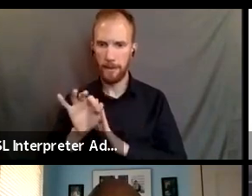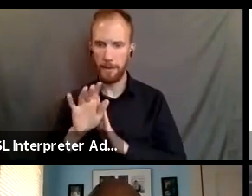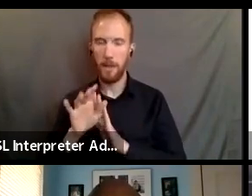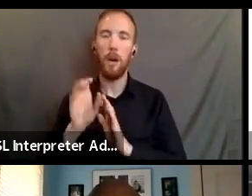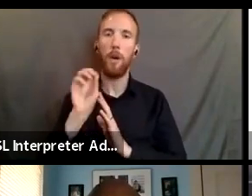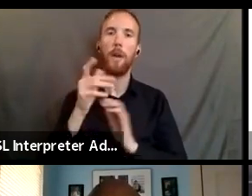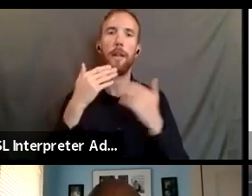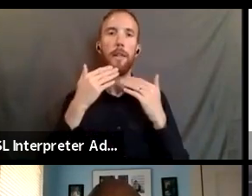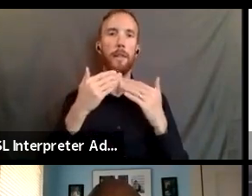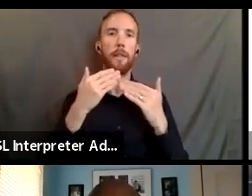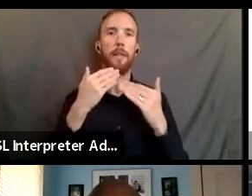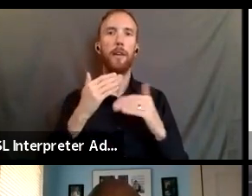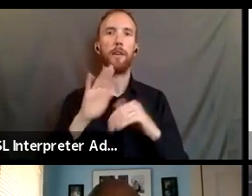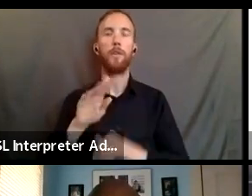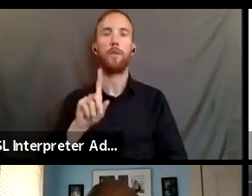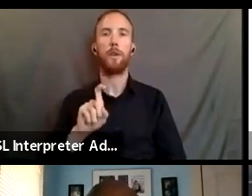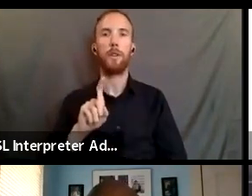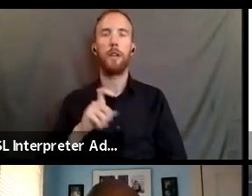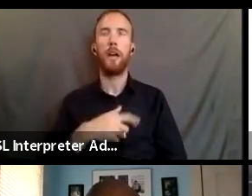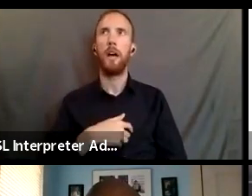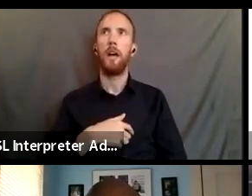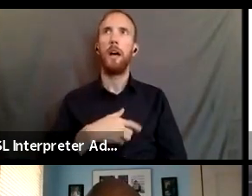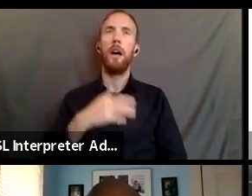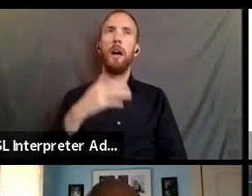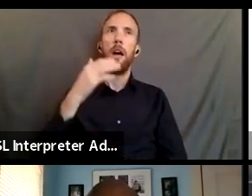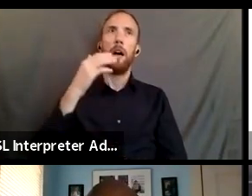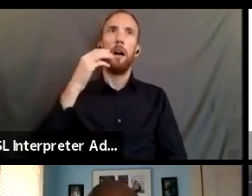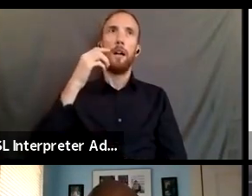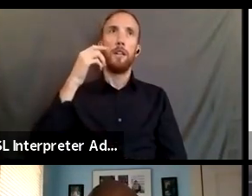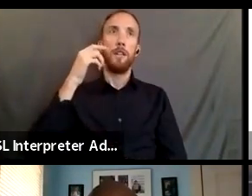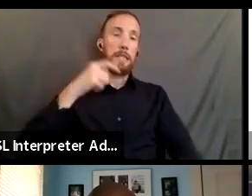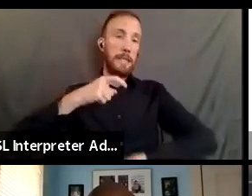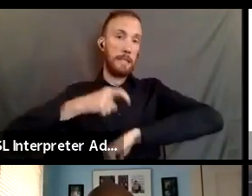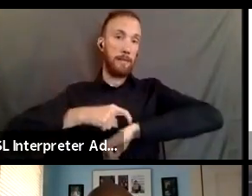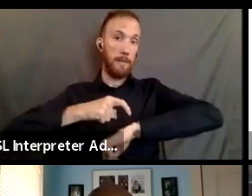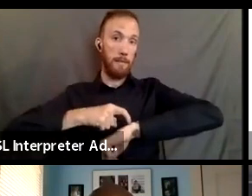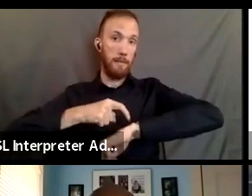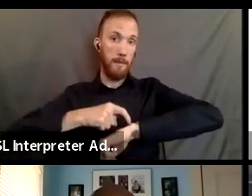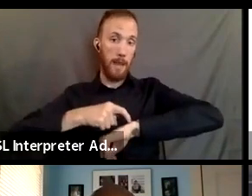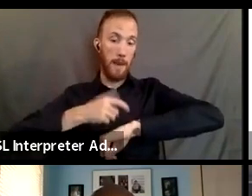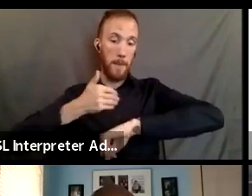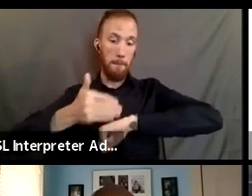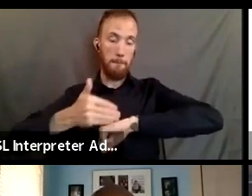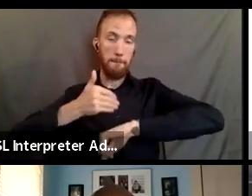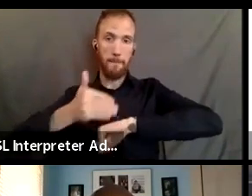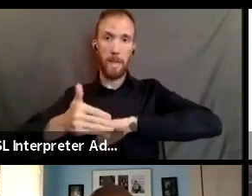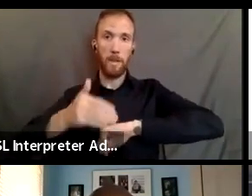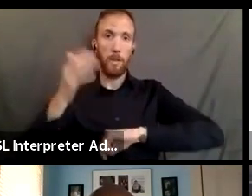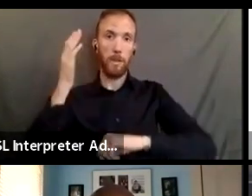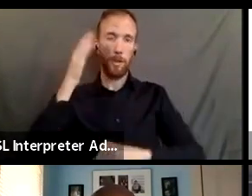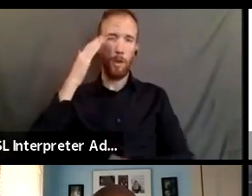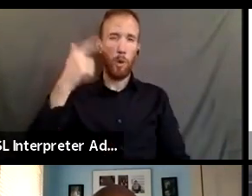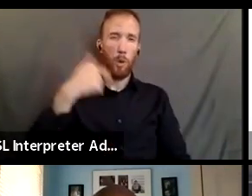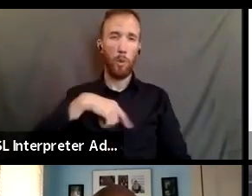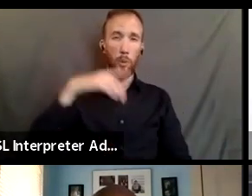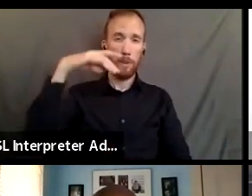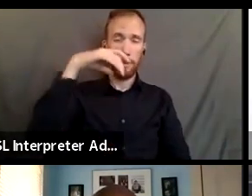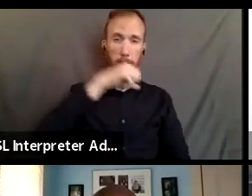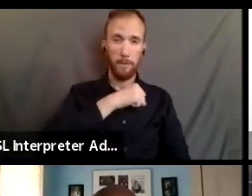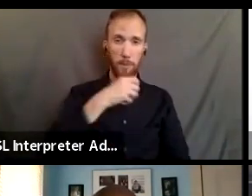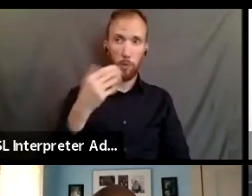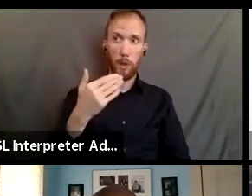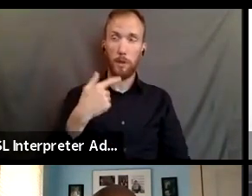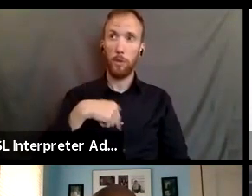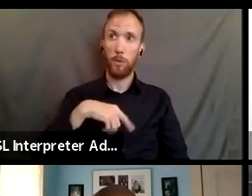think um you know in terms of the timing of it um the assumption that we have built on here is a matter of it being